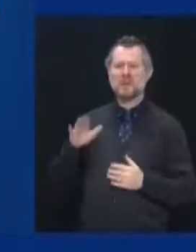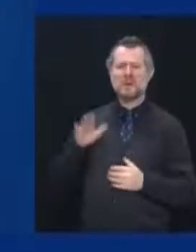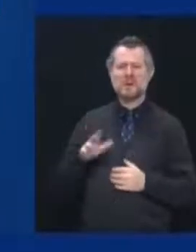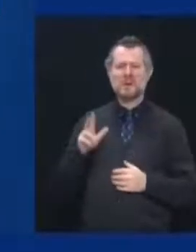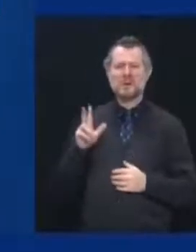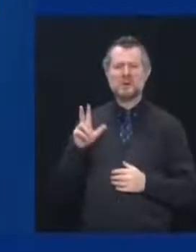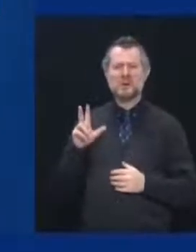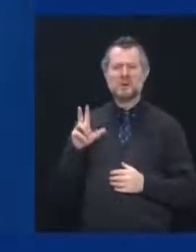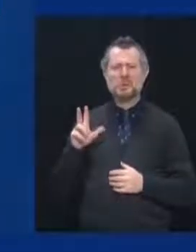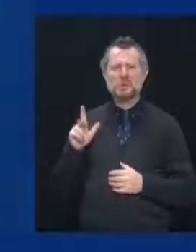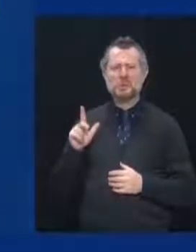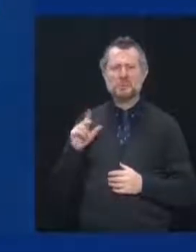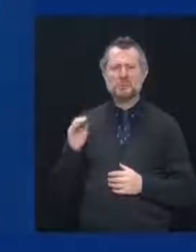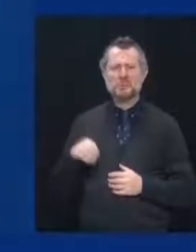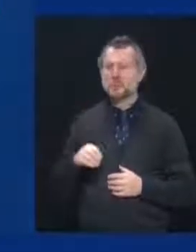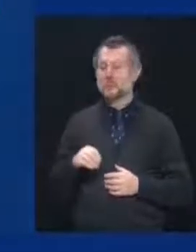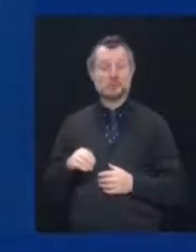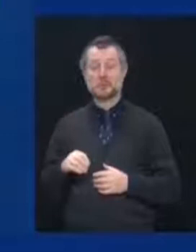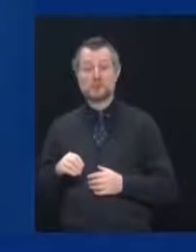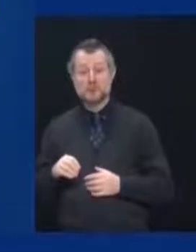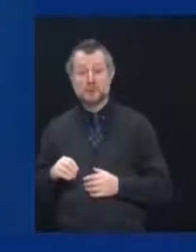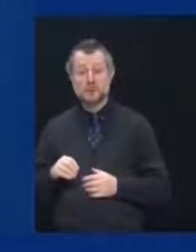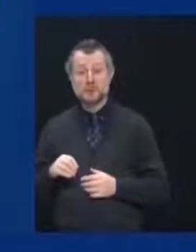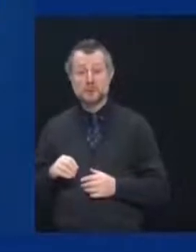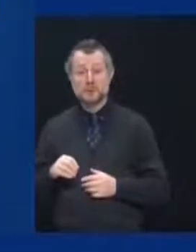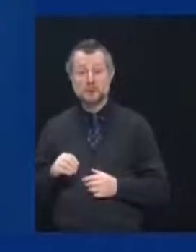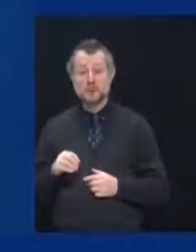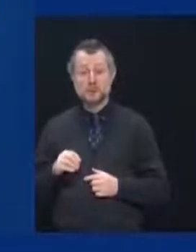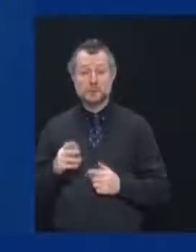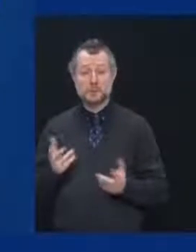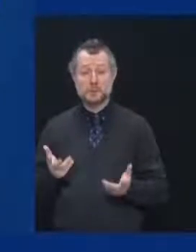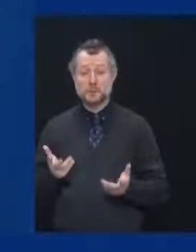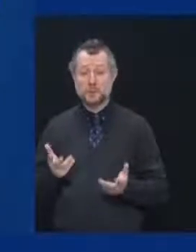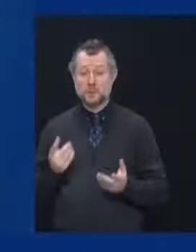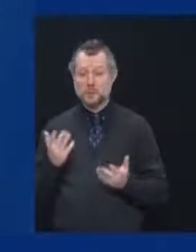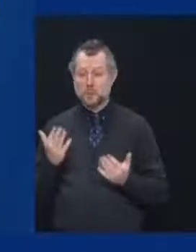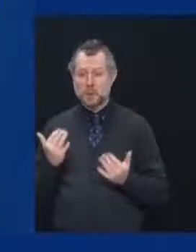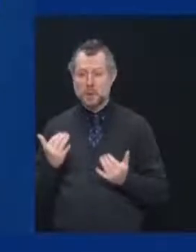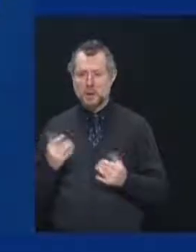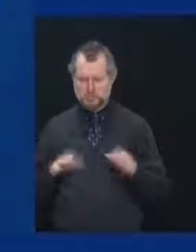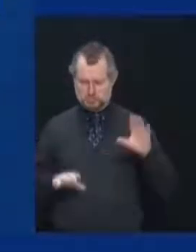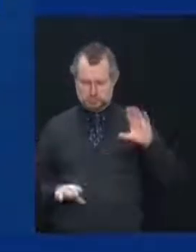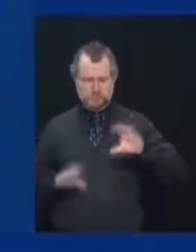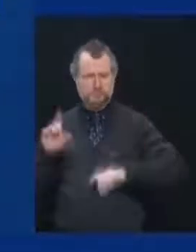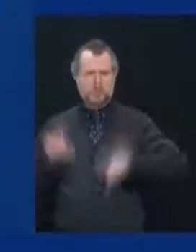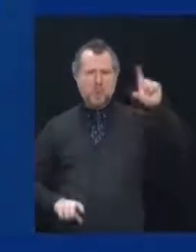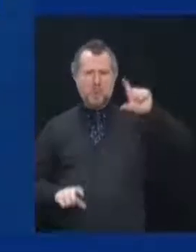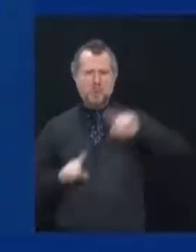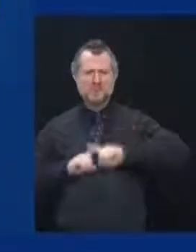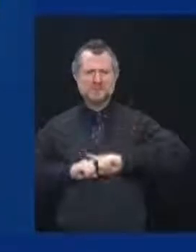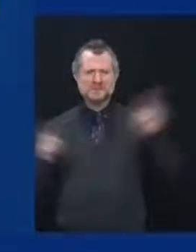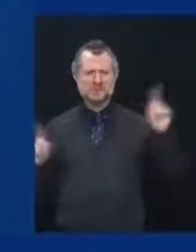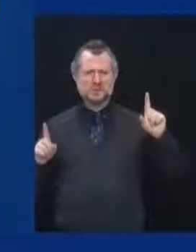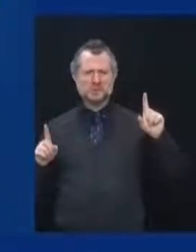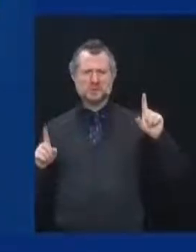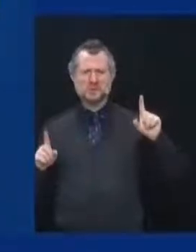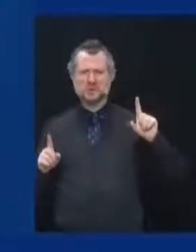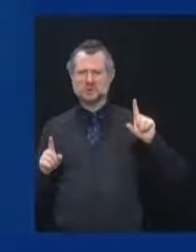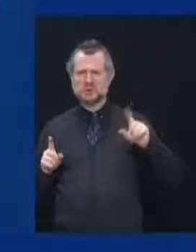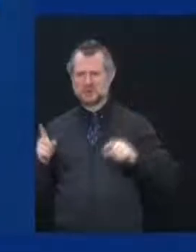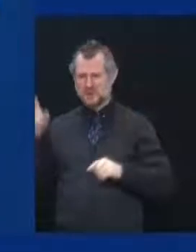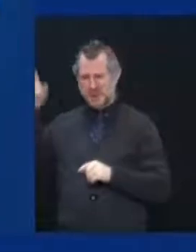23%, right? So how do you explain that? It's the same period of time.